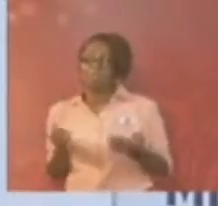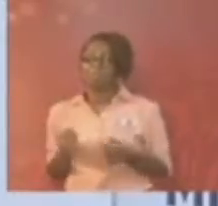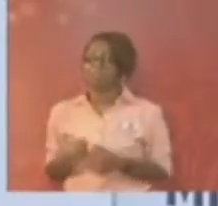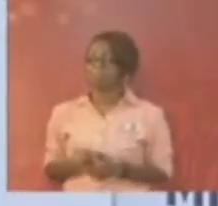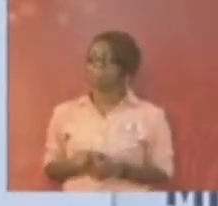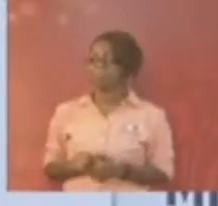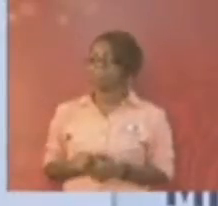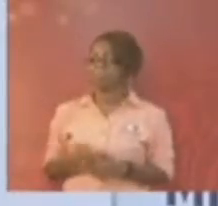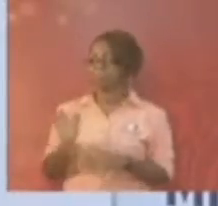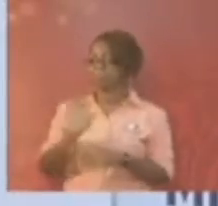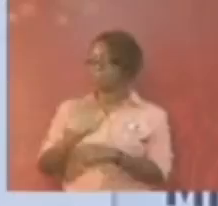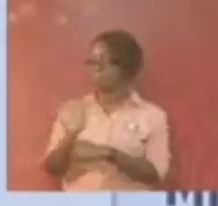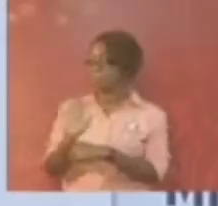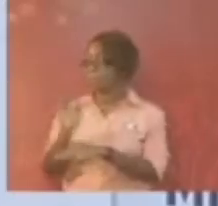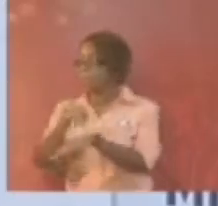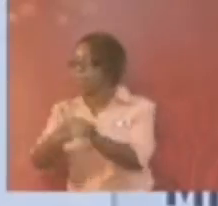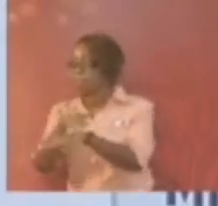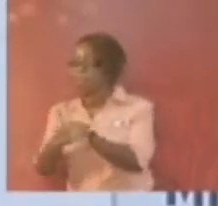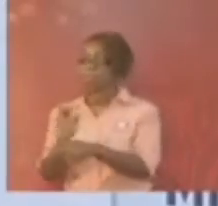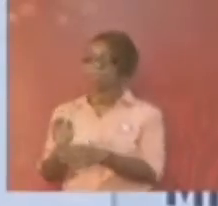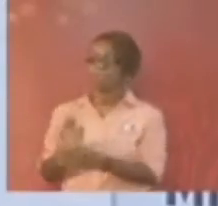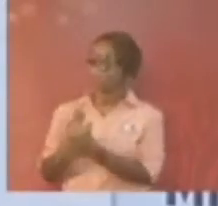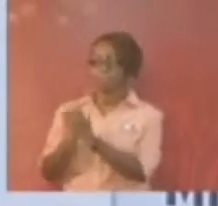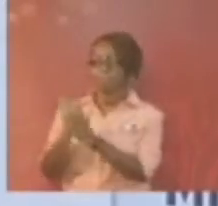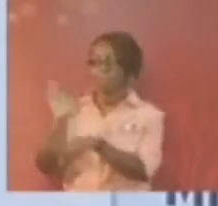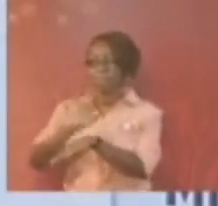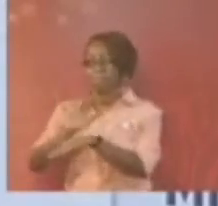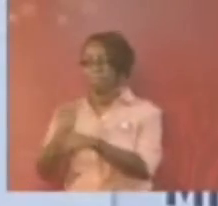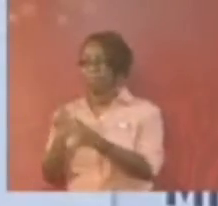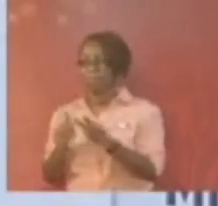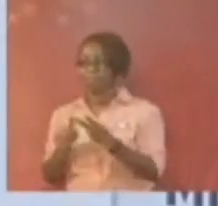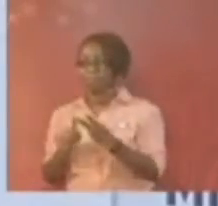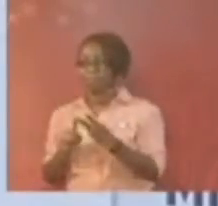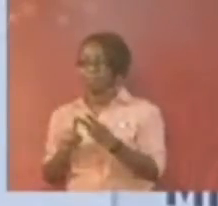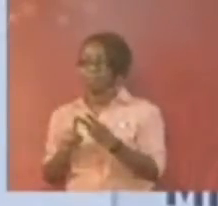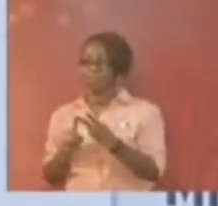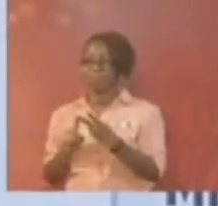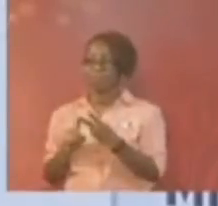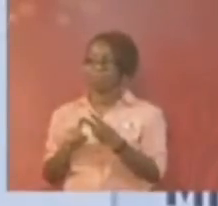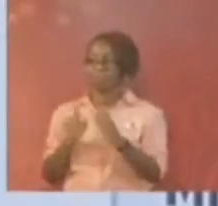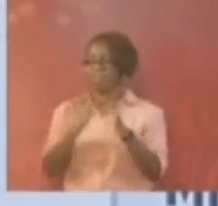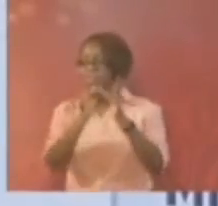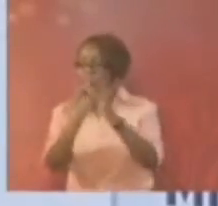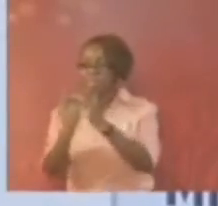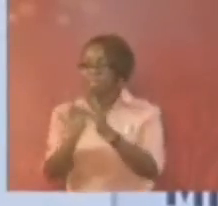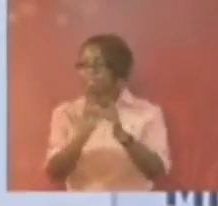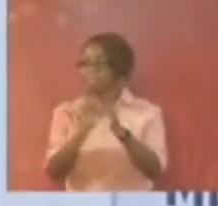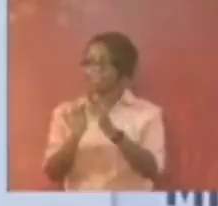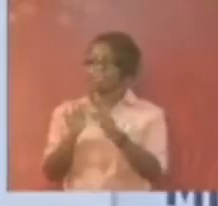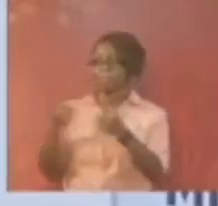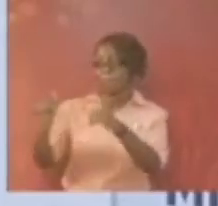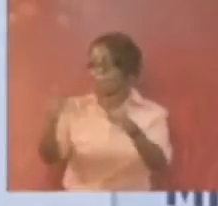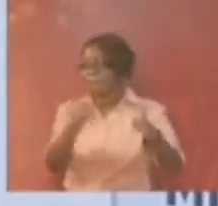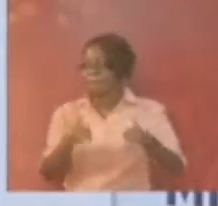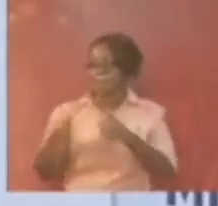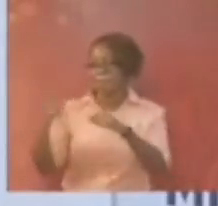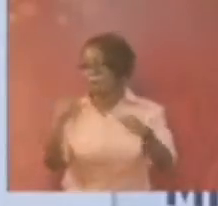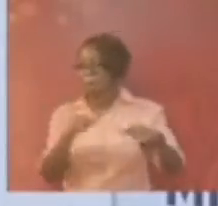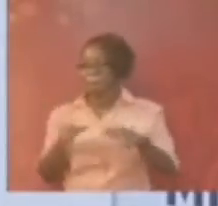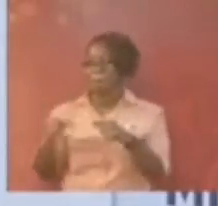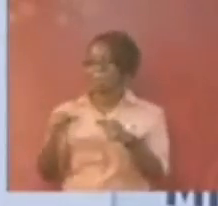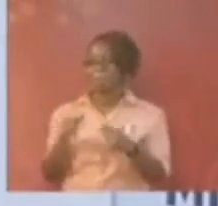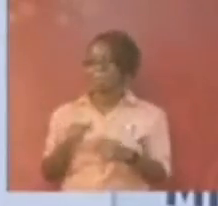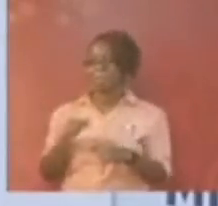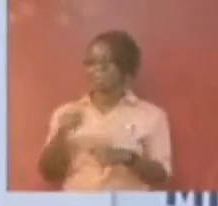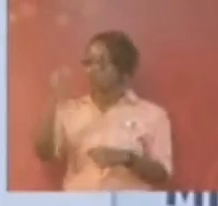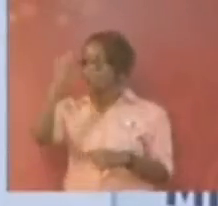movie nights. We could have virtual games. I only recently discovered virtual Scrabble, and I